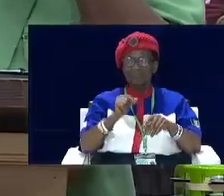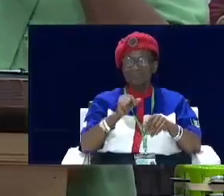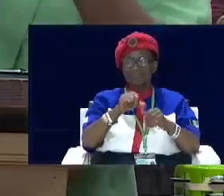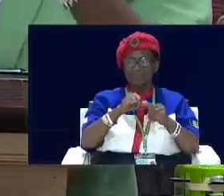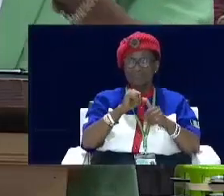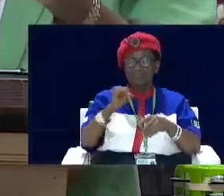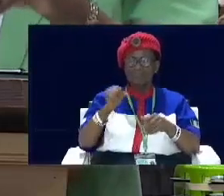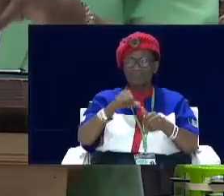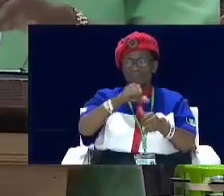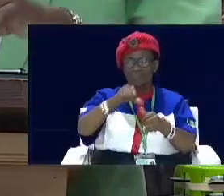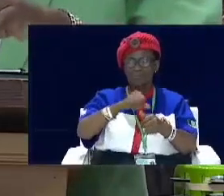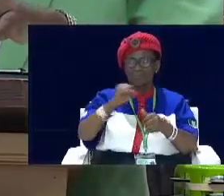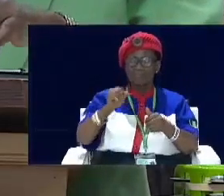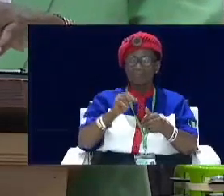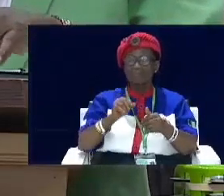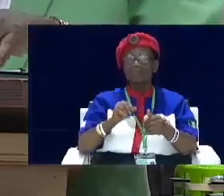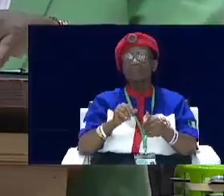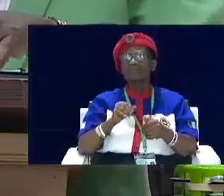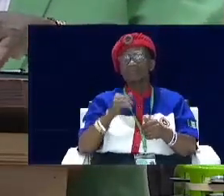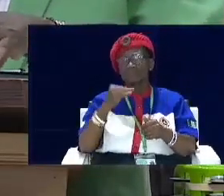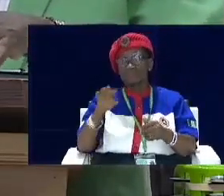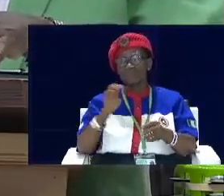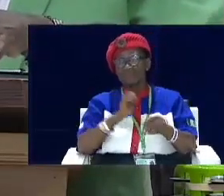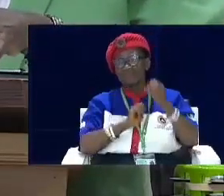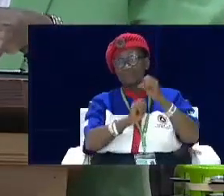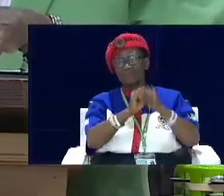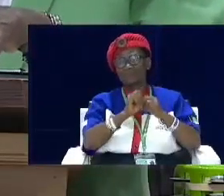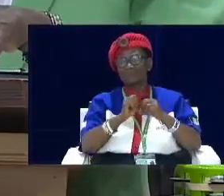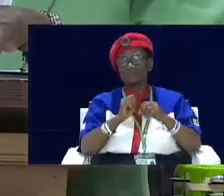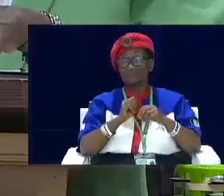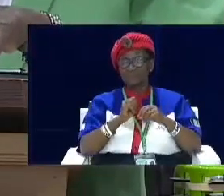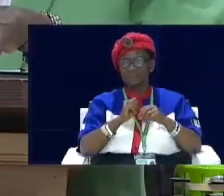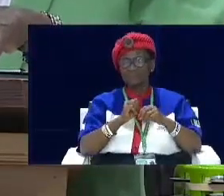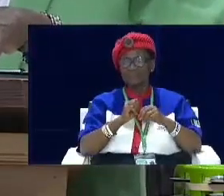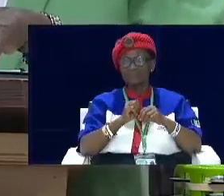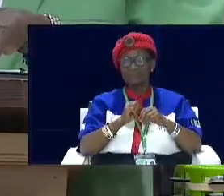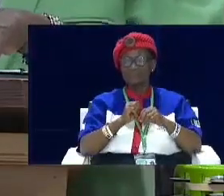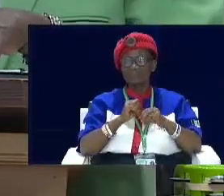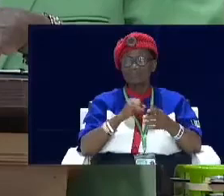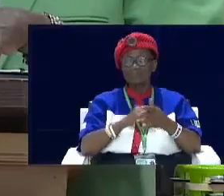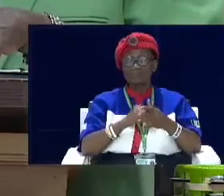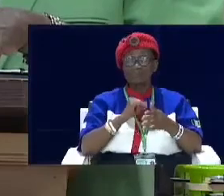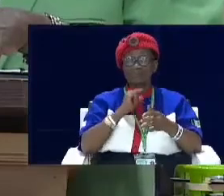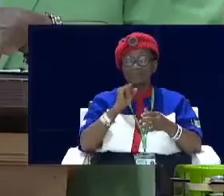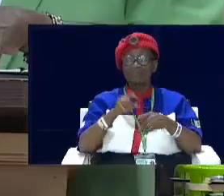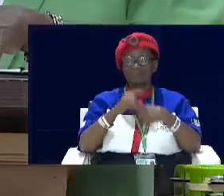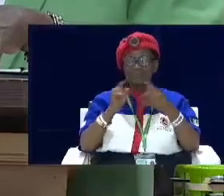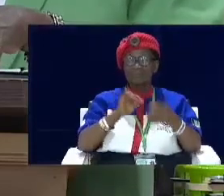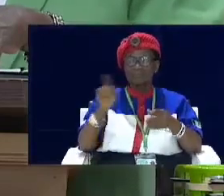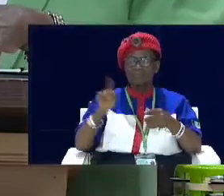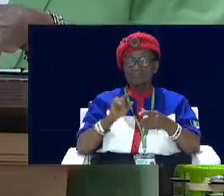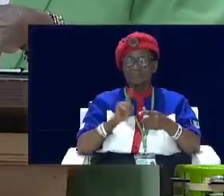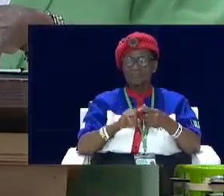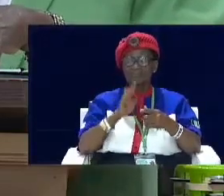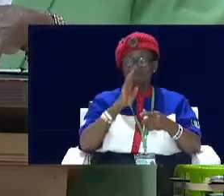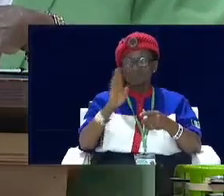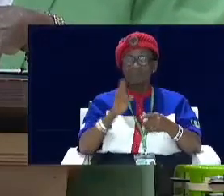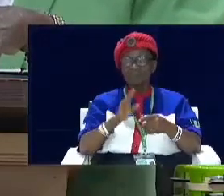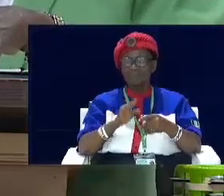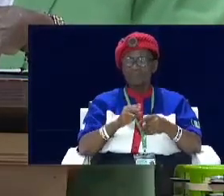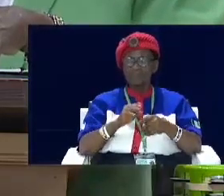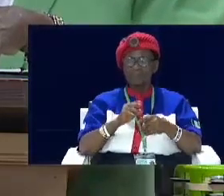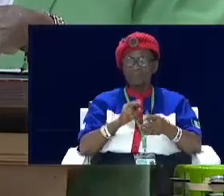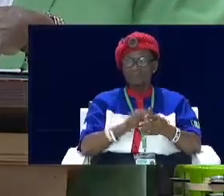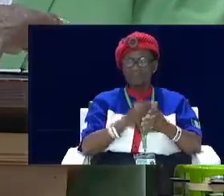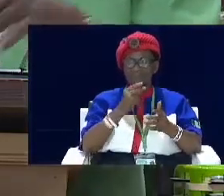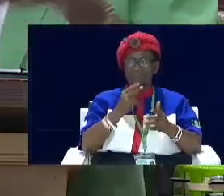se ti ilopo meji ti ifami ororoyan ti Elijah. It's going to be the double portion of the anointing on the Lord Jesus Christ. O